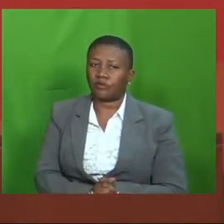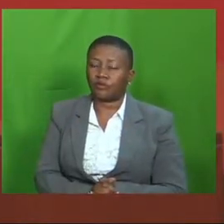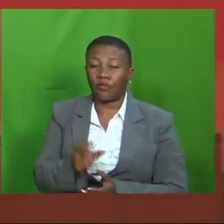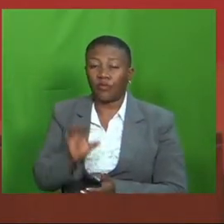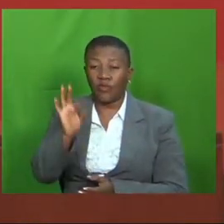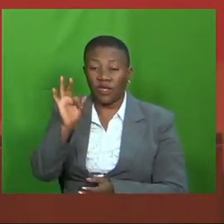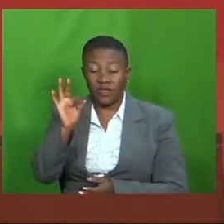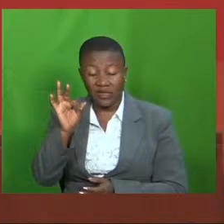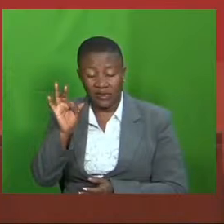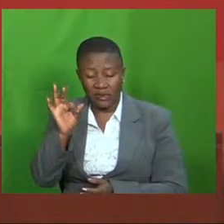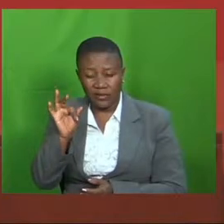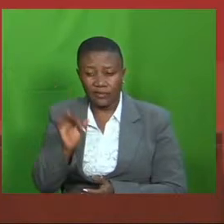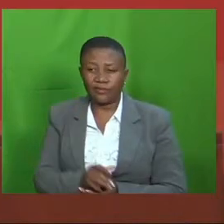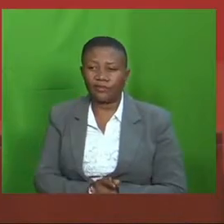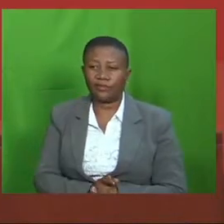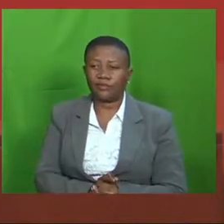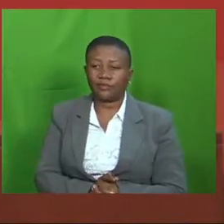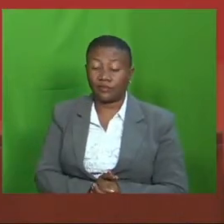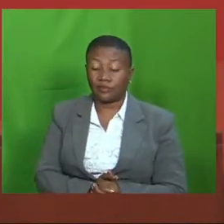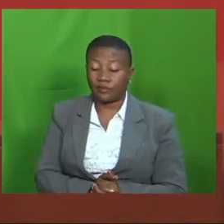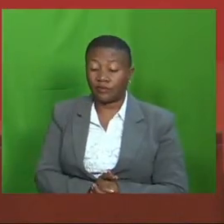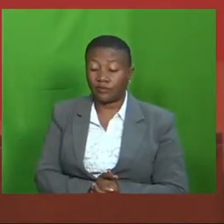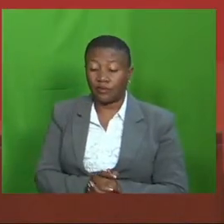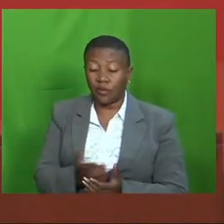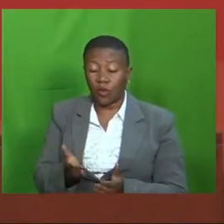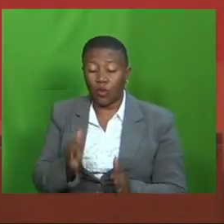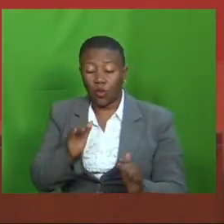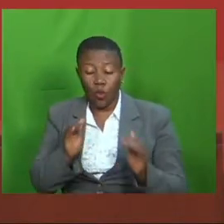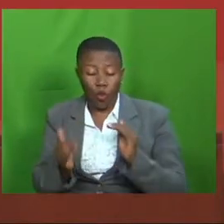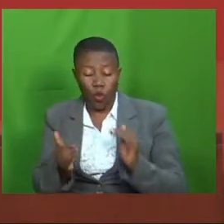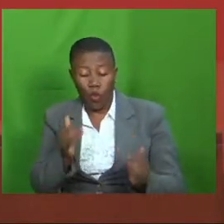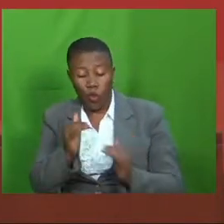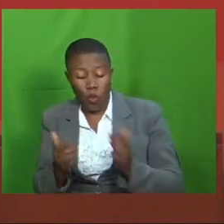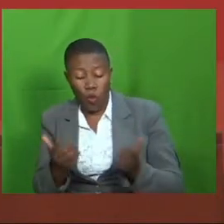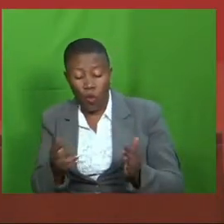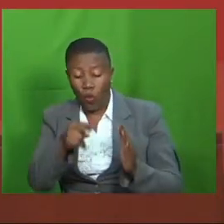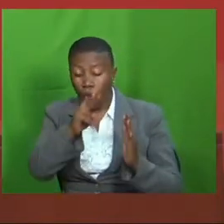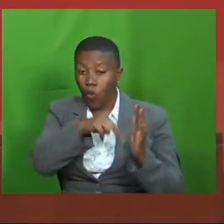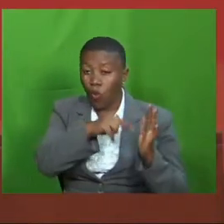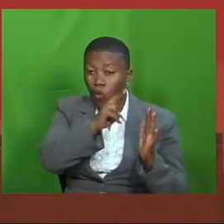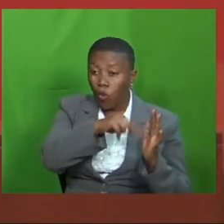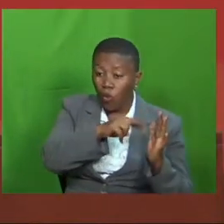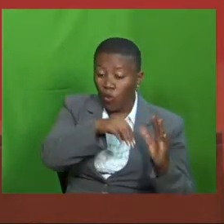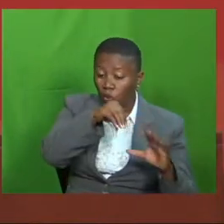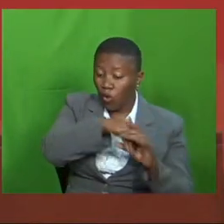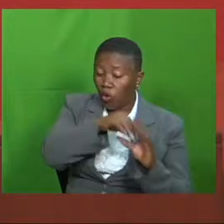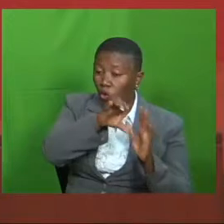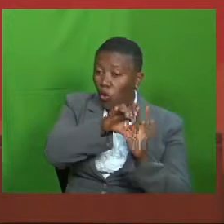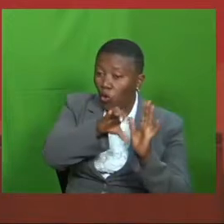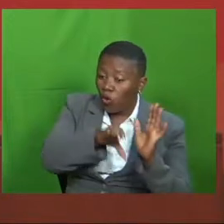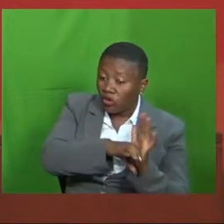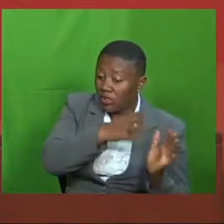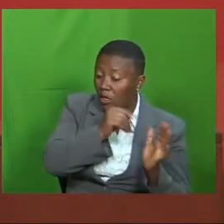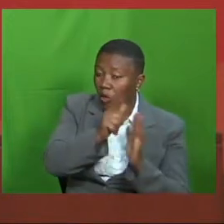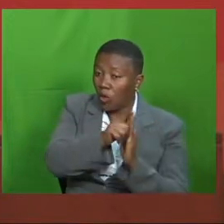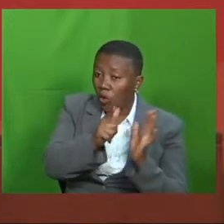19. In the light of the combined reading of the provisions in the Constitution and the standing orders above,